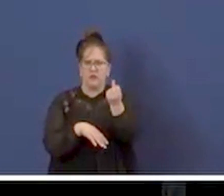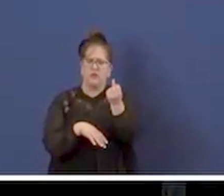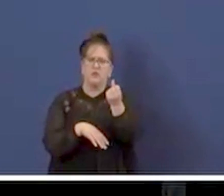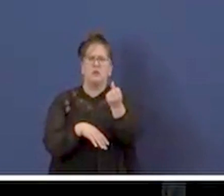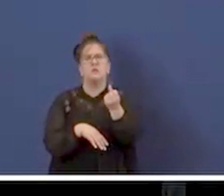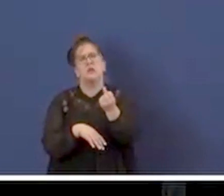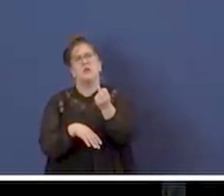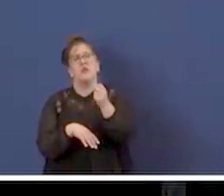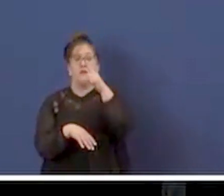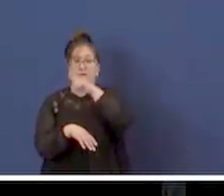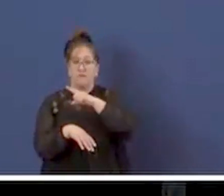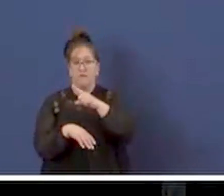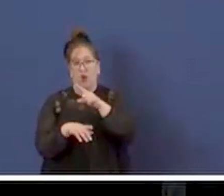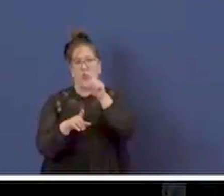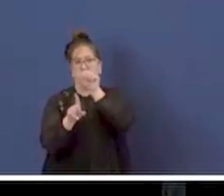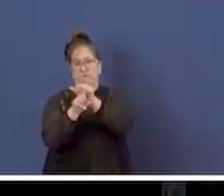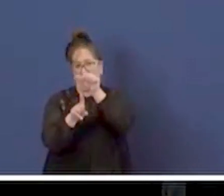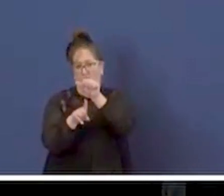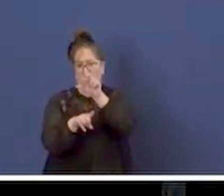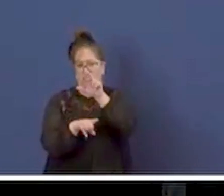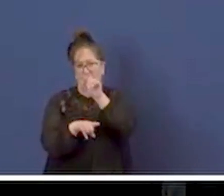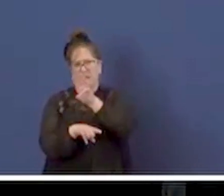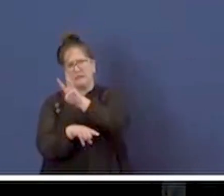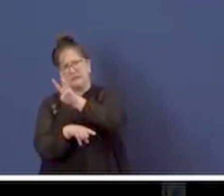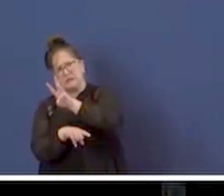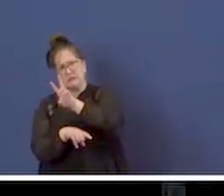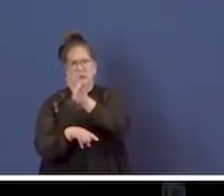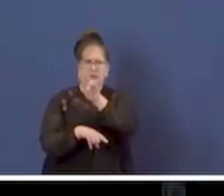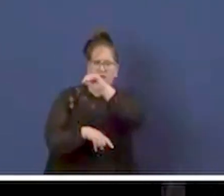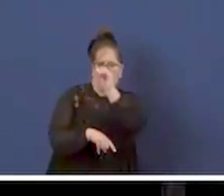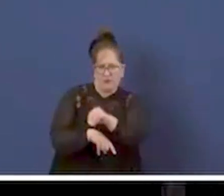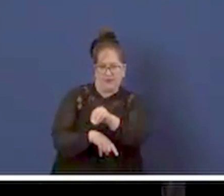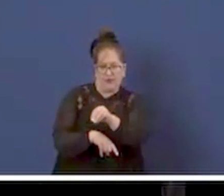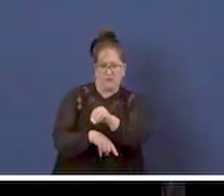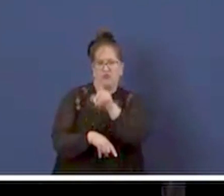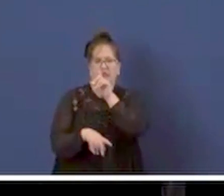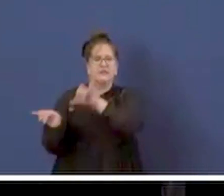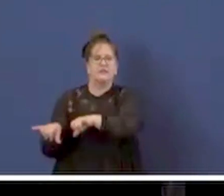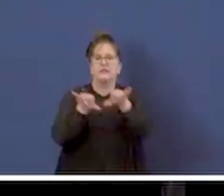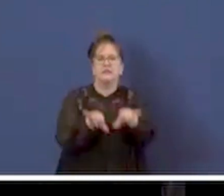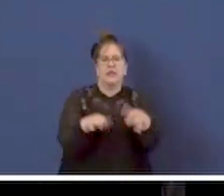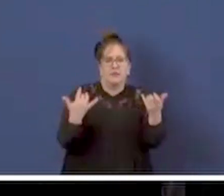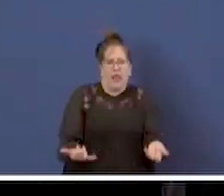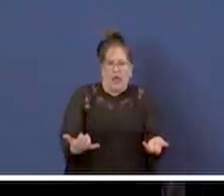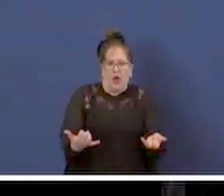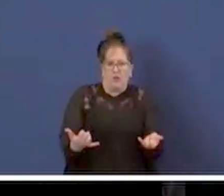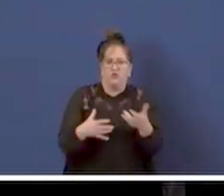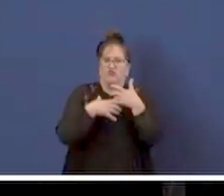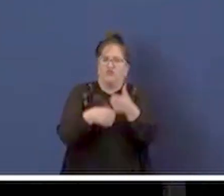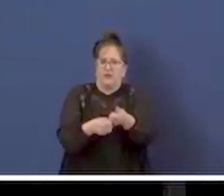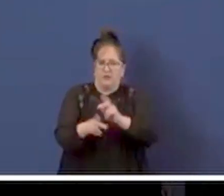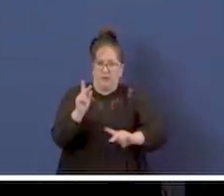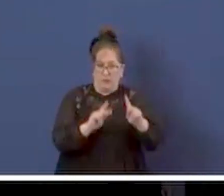6 or 7% then, the same as it is now. When we just trusted people, the fraud rate was not any different. Since